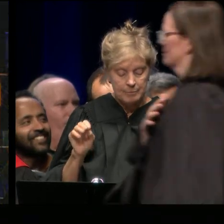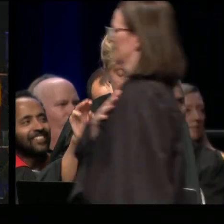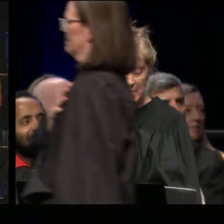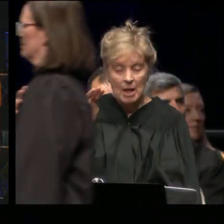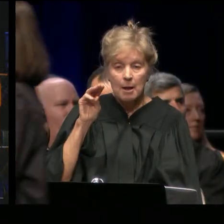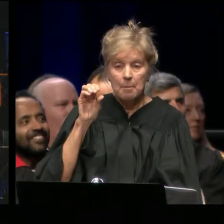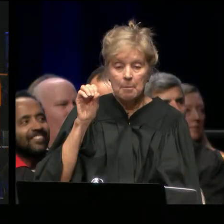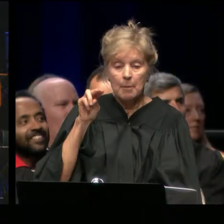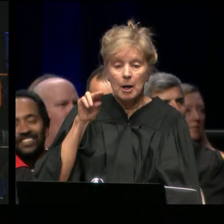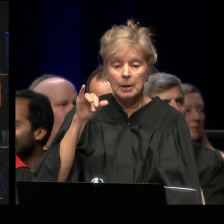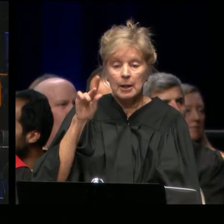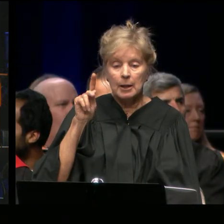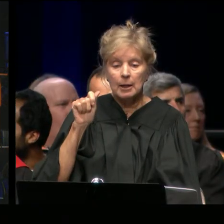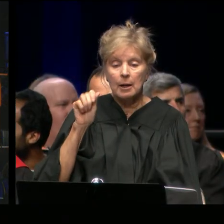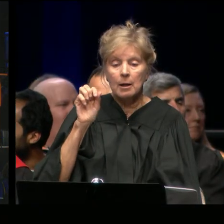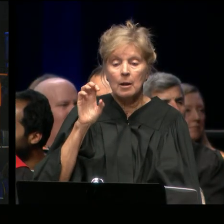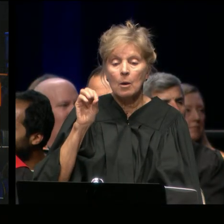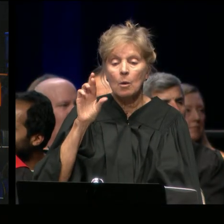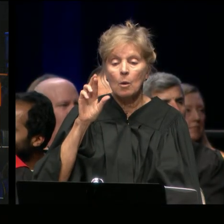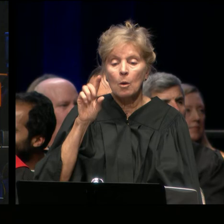Monica Oyahovsky.